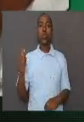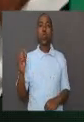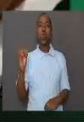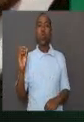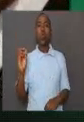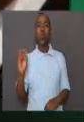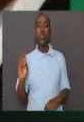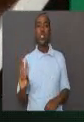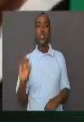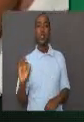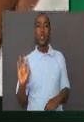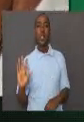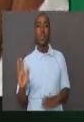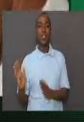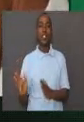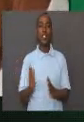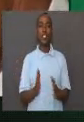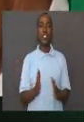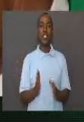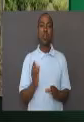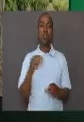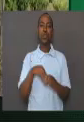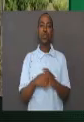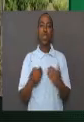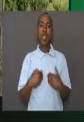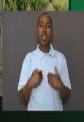most of the sugar has been used up.